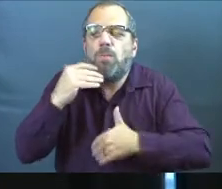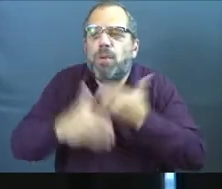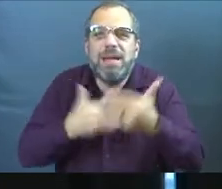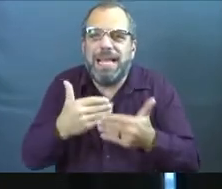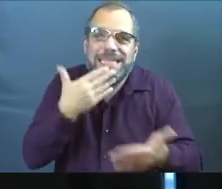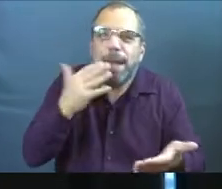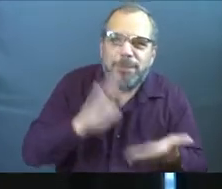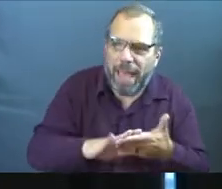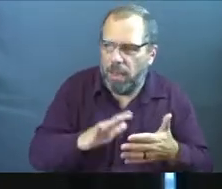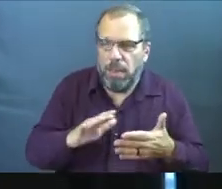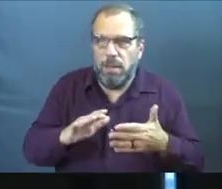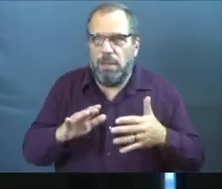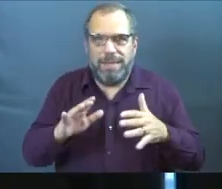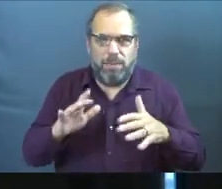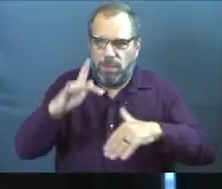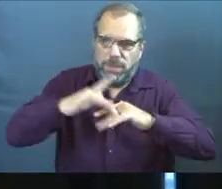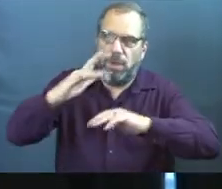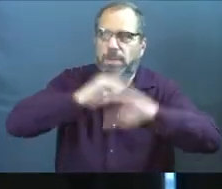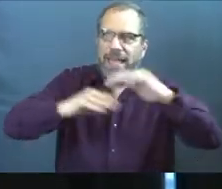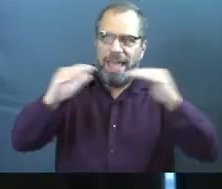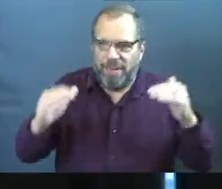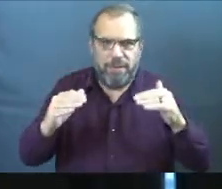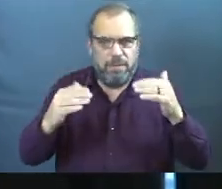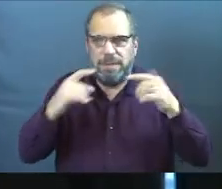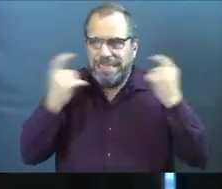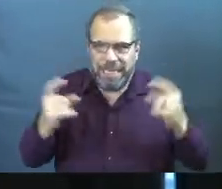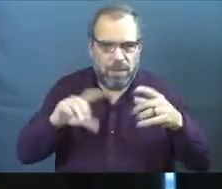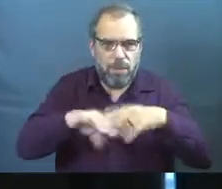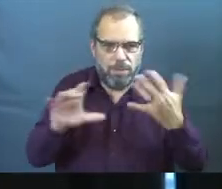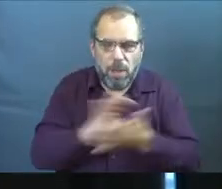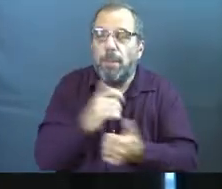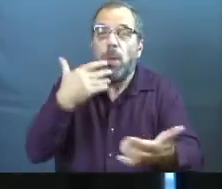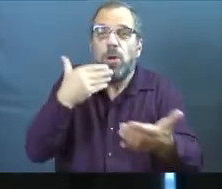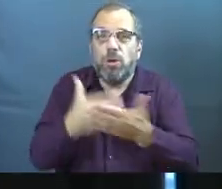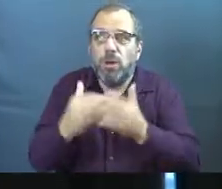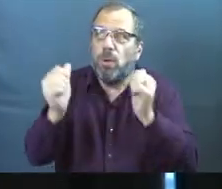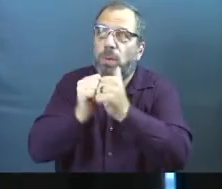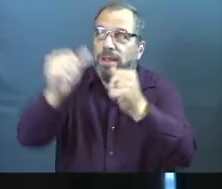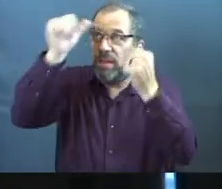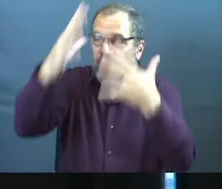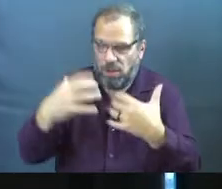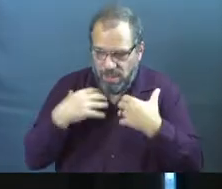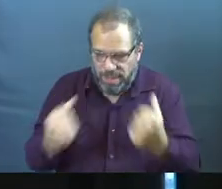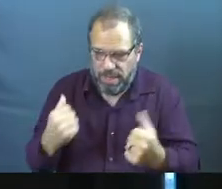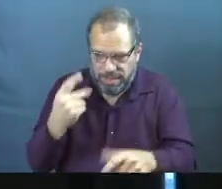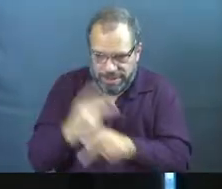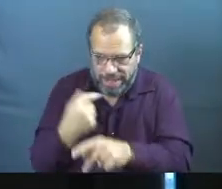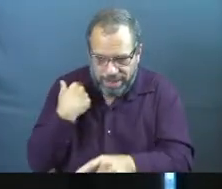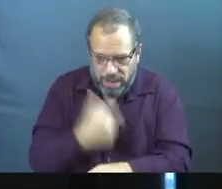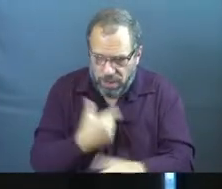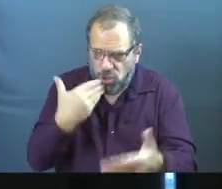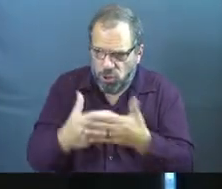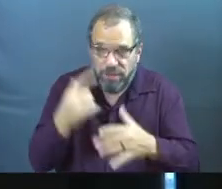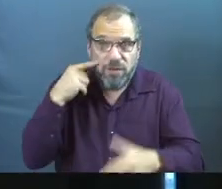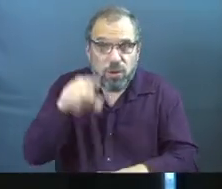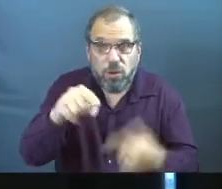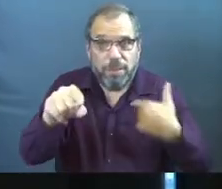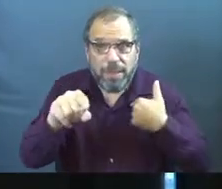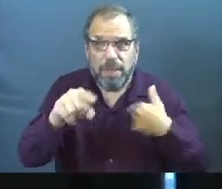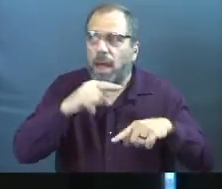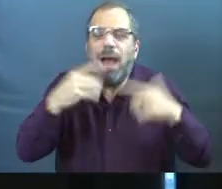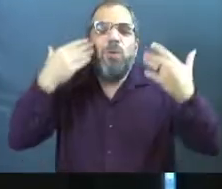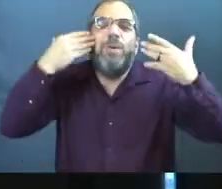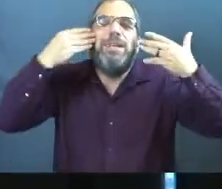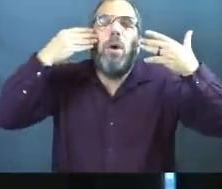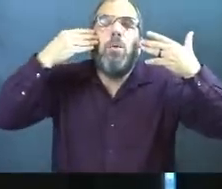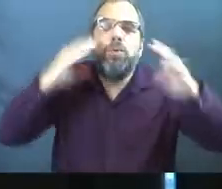process isn't a bad thing. That doesn't mean that there's sin or brokenness in heaven. It means that there's good things, that we're with a heavenly Father who's healing us and taking care of us, doing good things for us, right? We